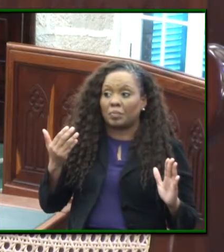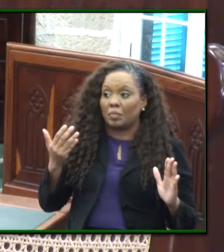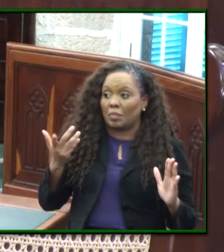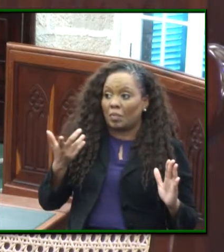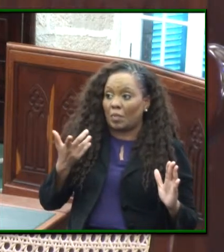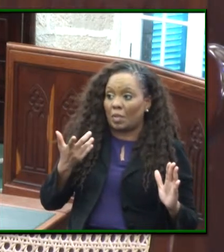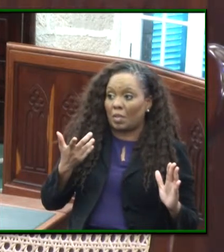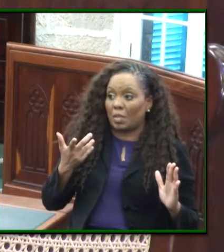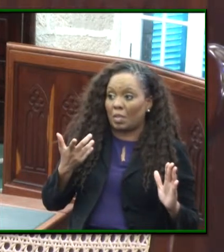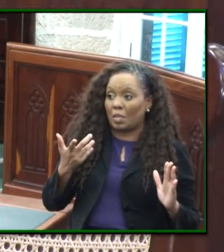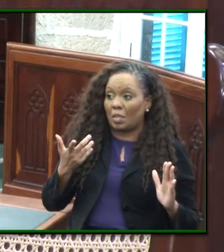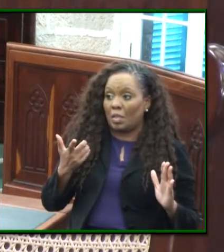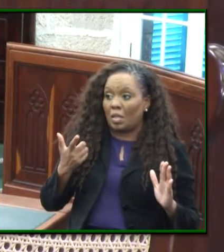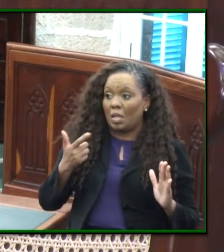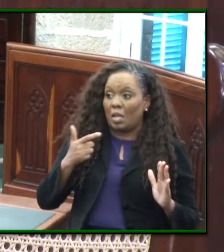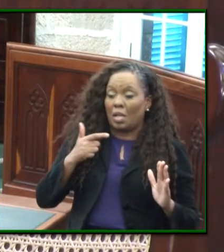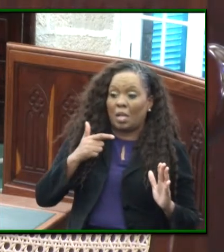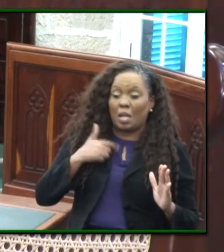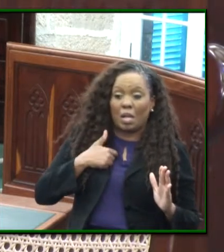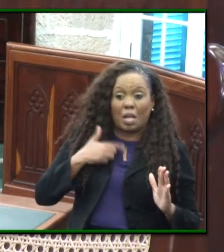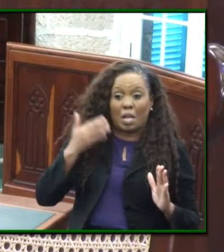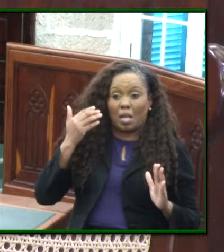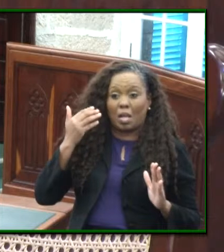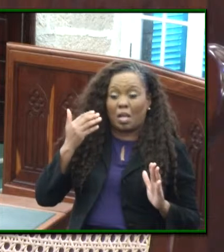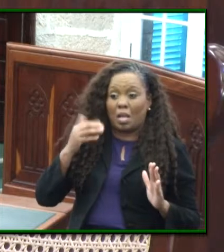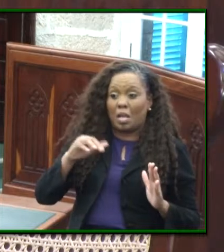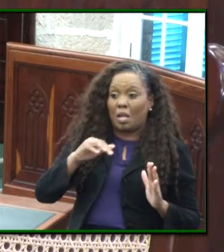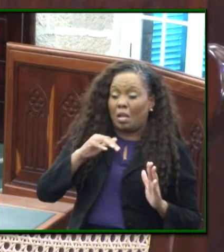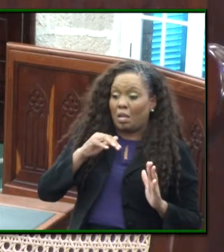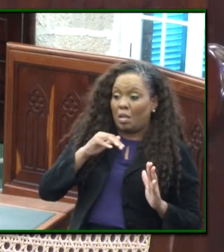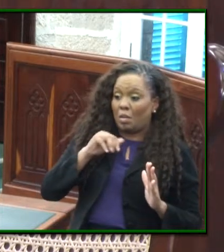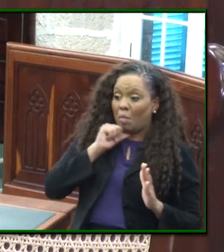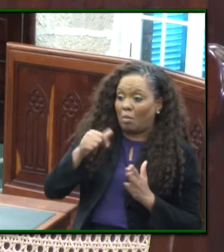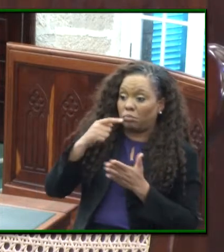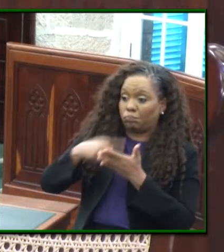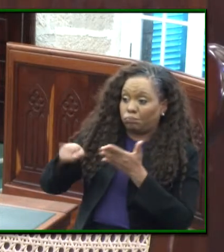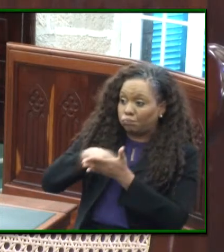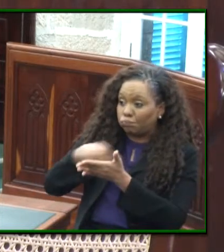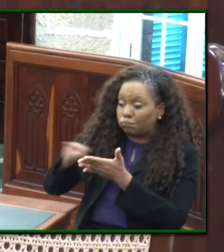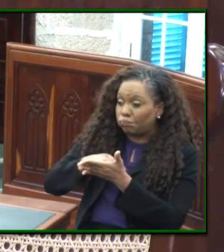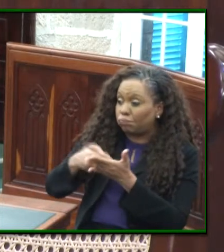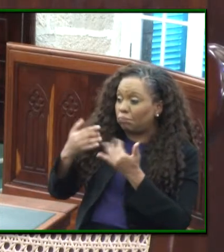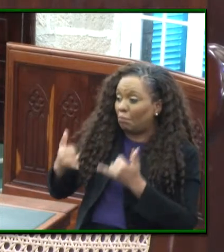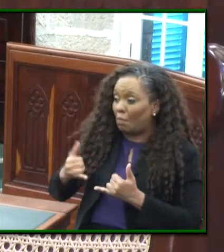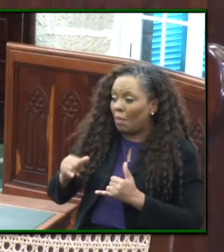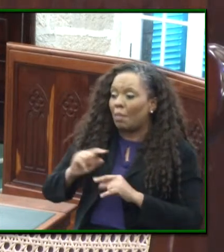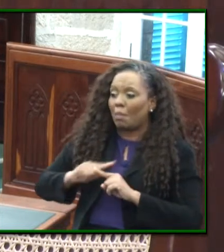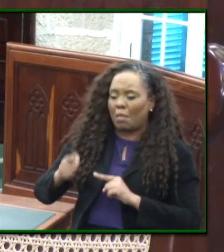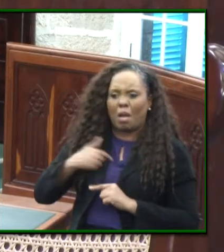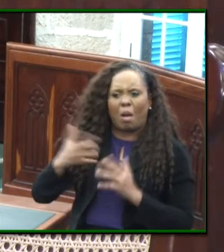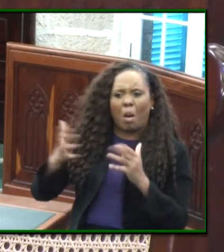the present exchange. All that the present exchange is intended to do